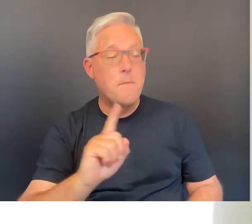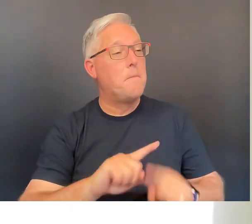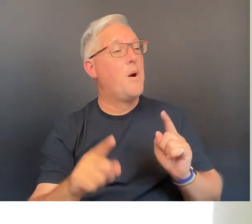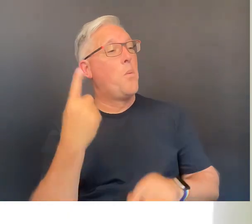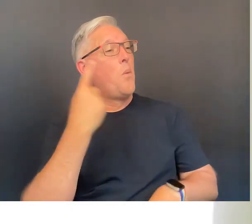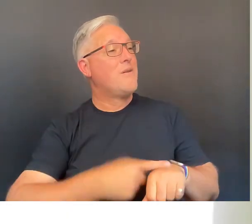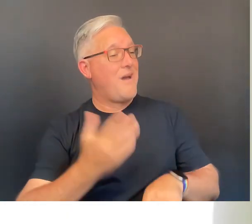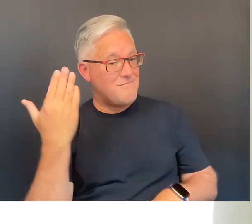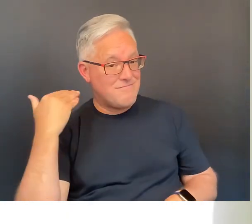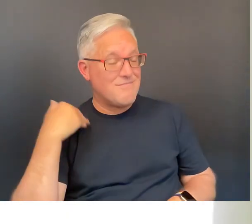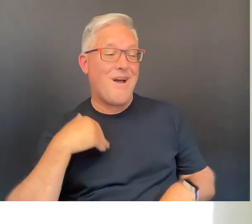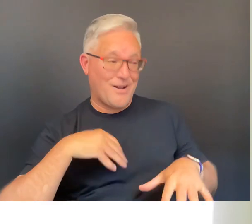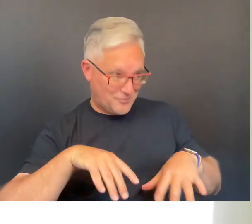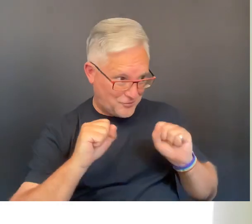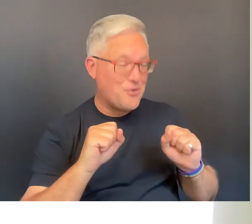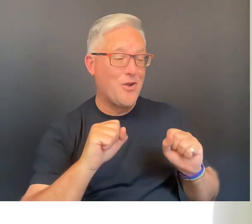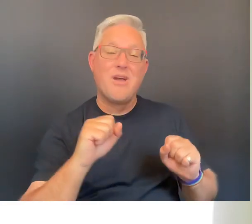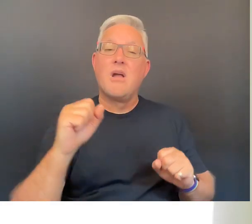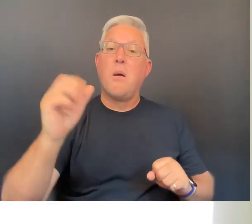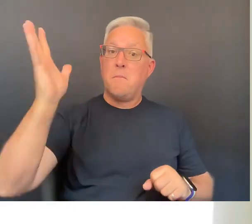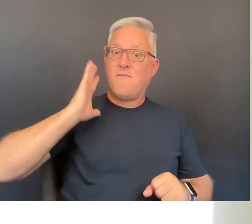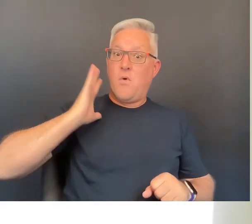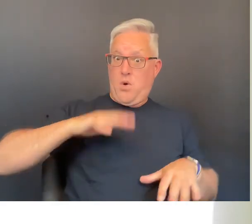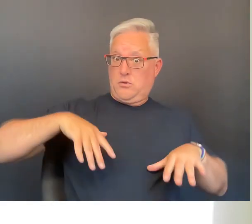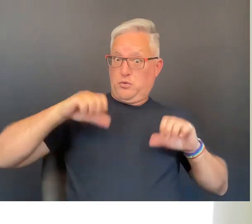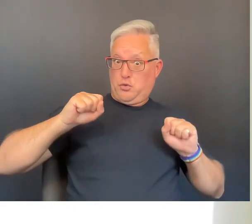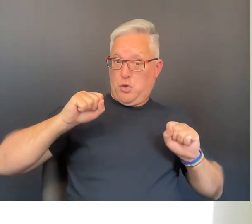Never did I think mine would go backwards.